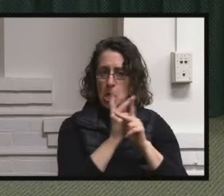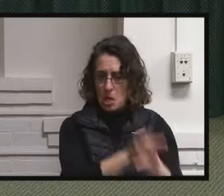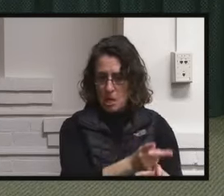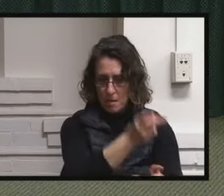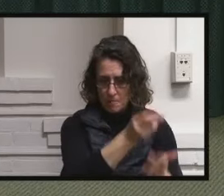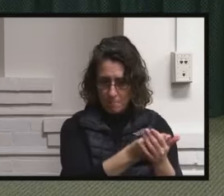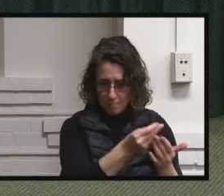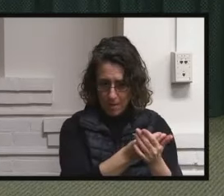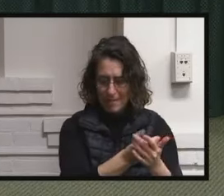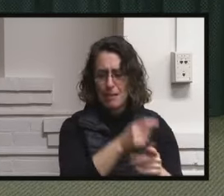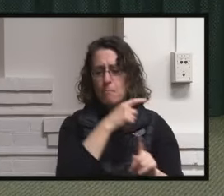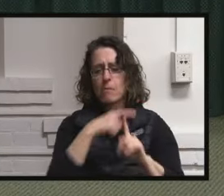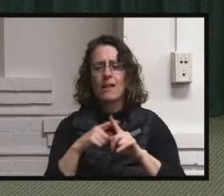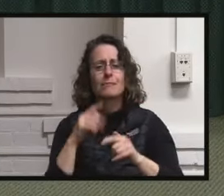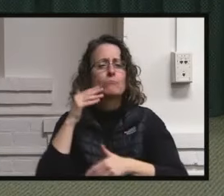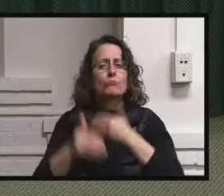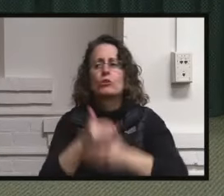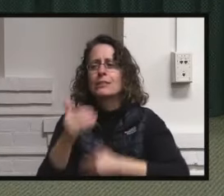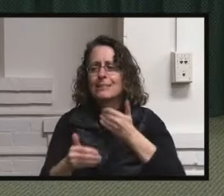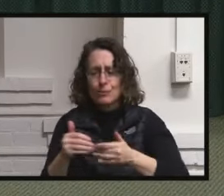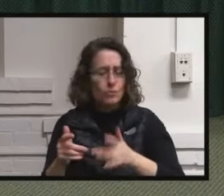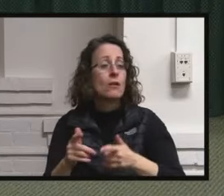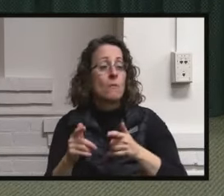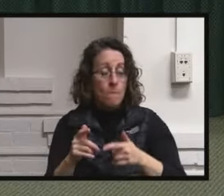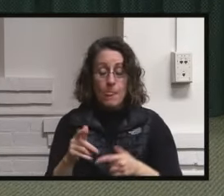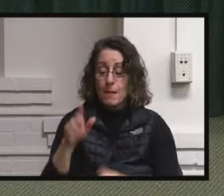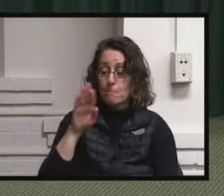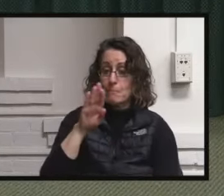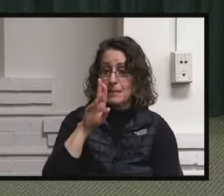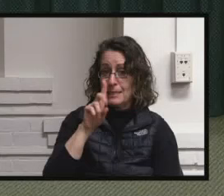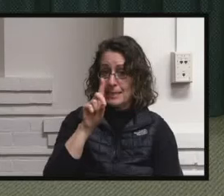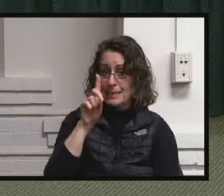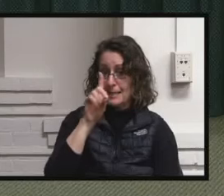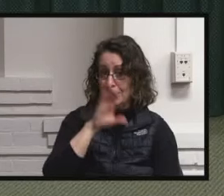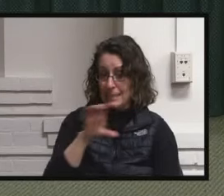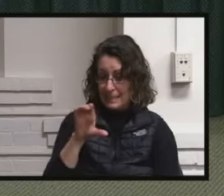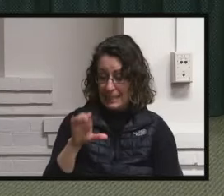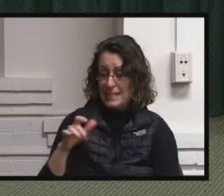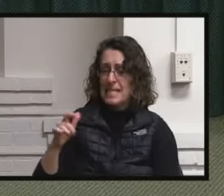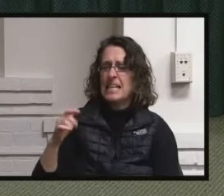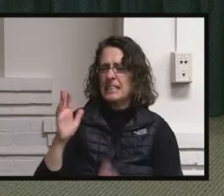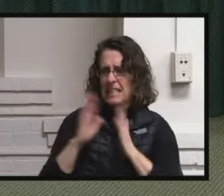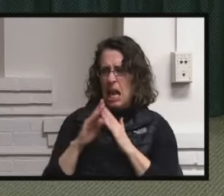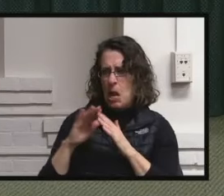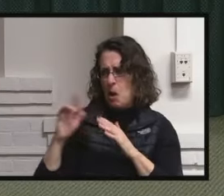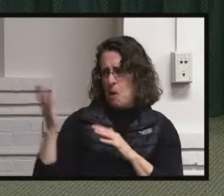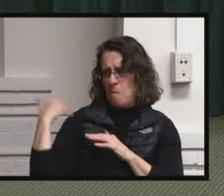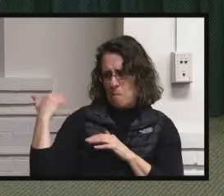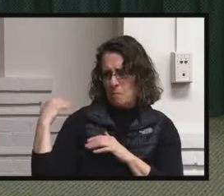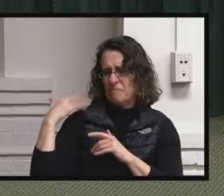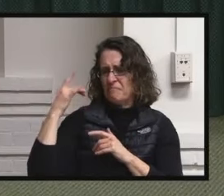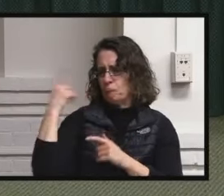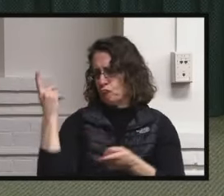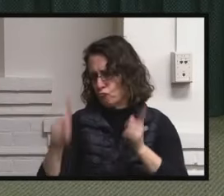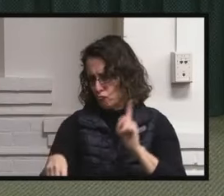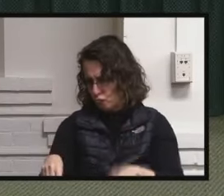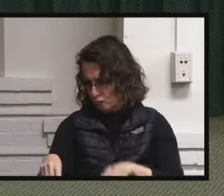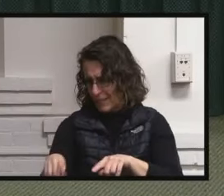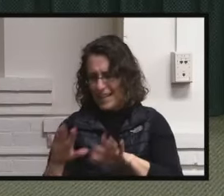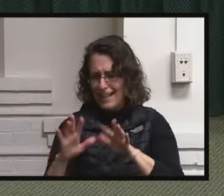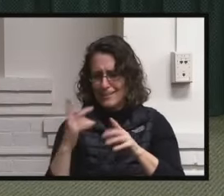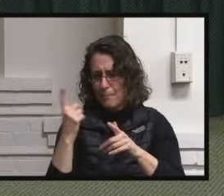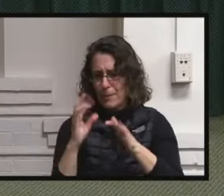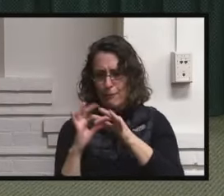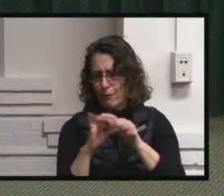addressed based on prior agreements between the town and BDCC related to the Exit 1 Industrial Park, which is the site of GS Precision.